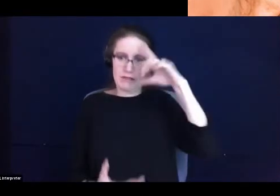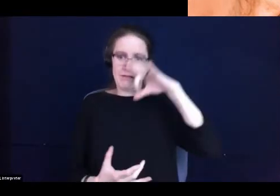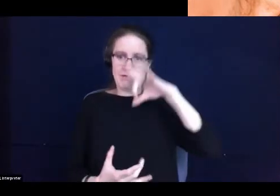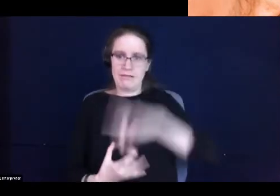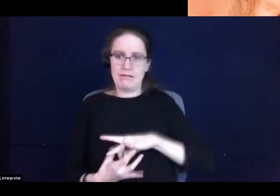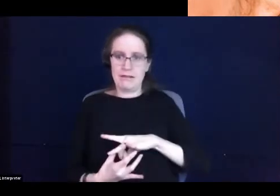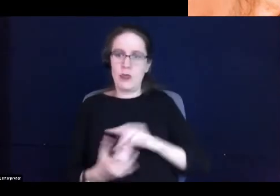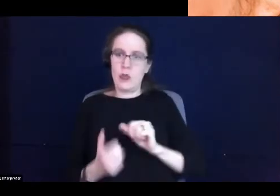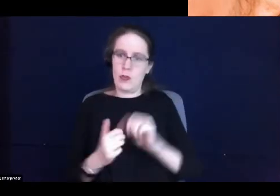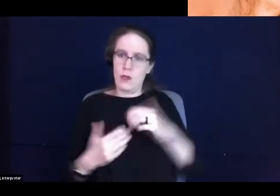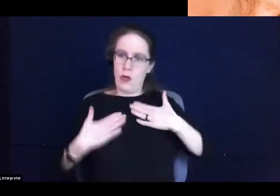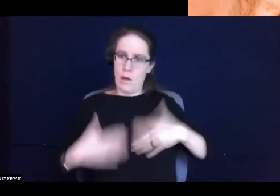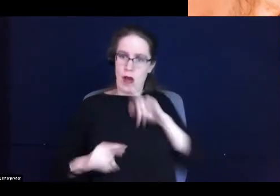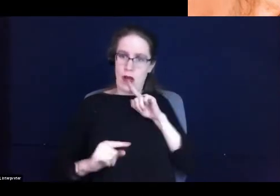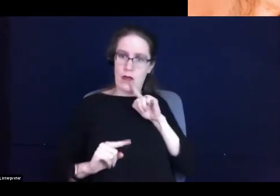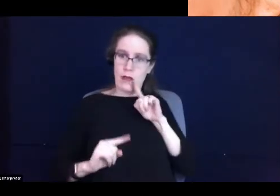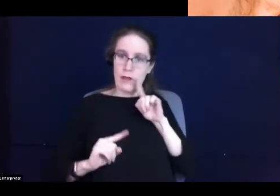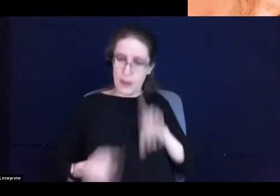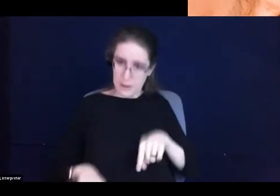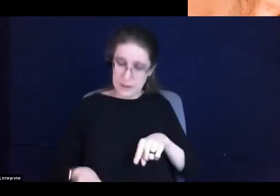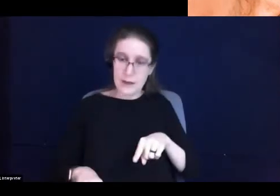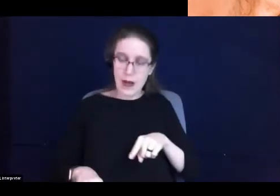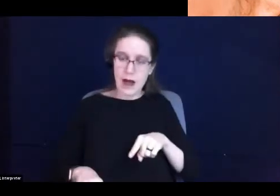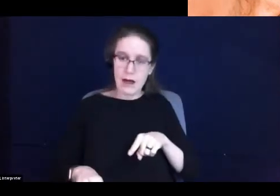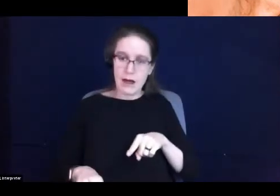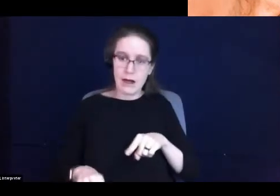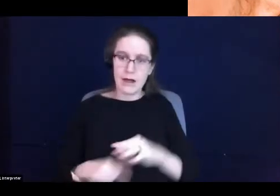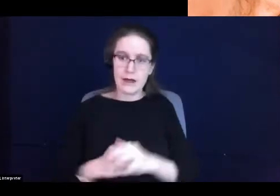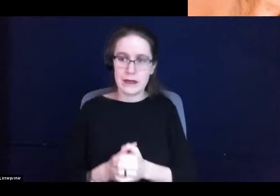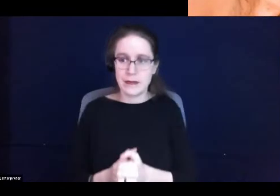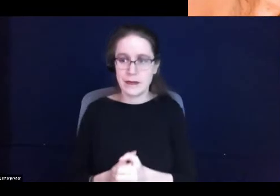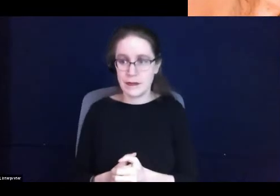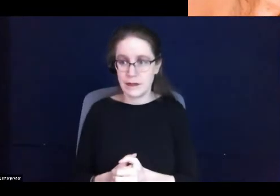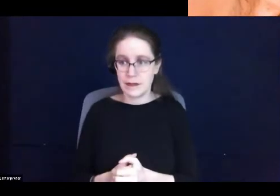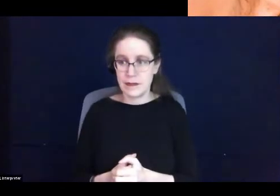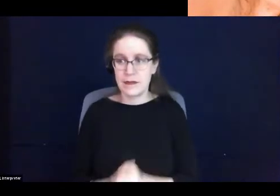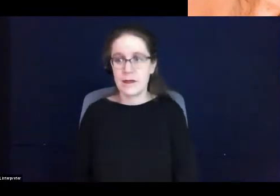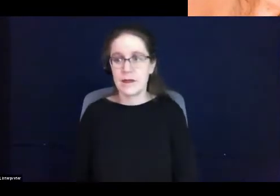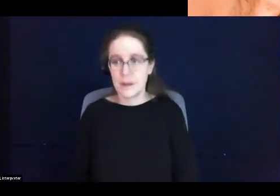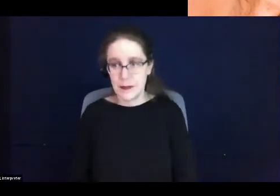these different responses your body has to your different feelings.